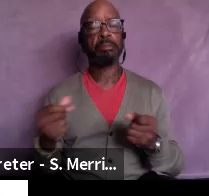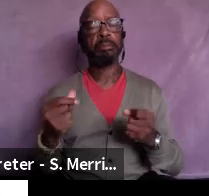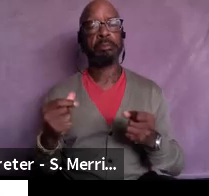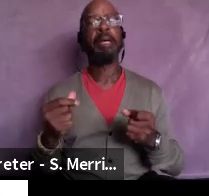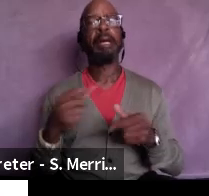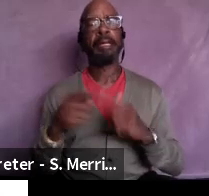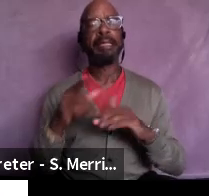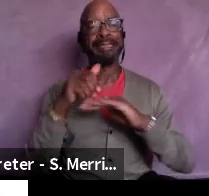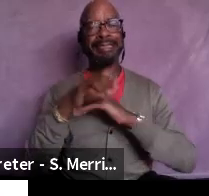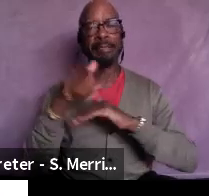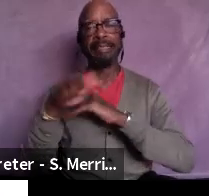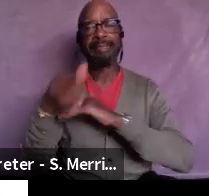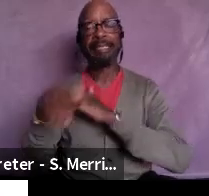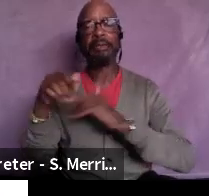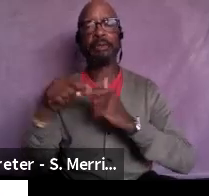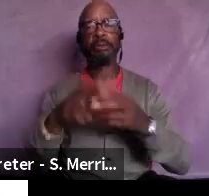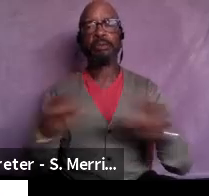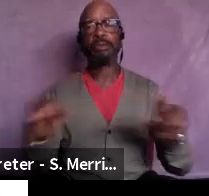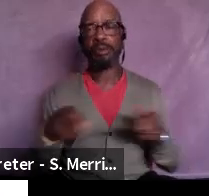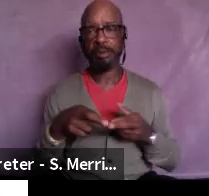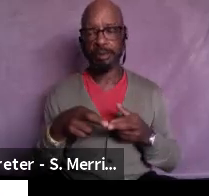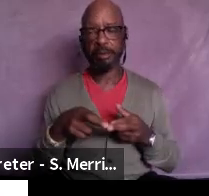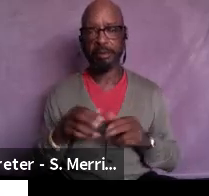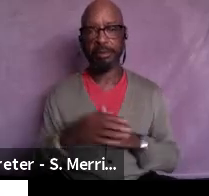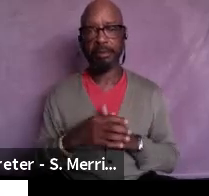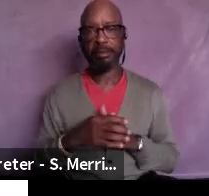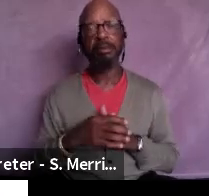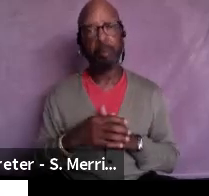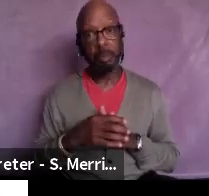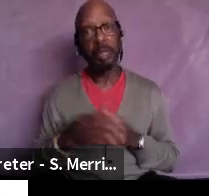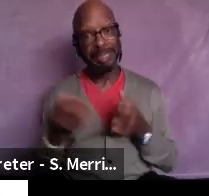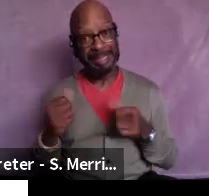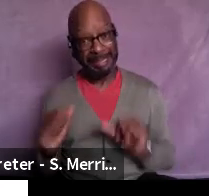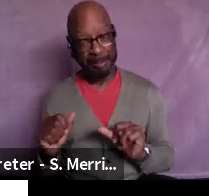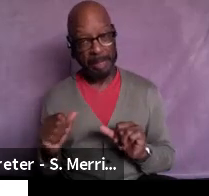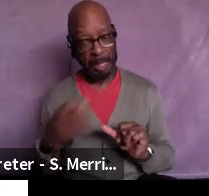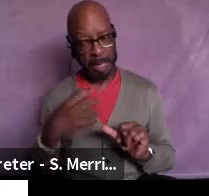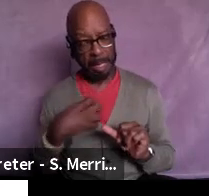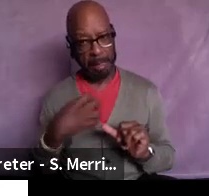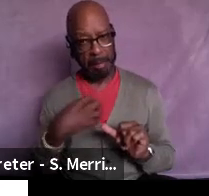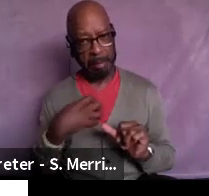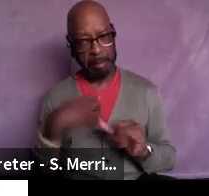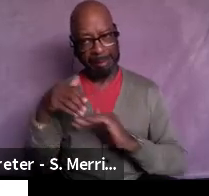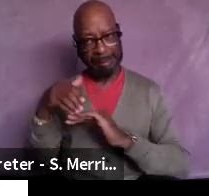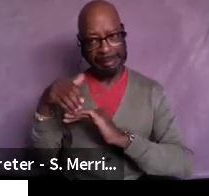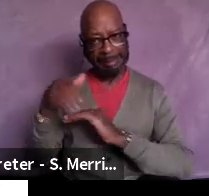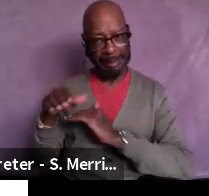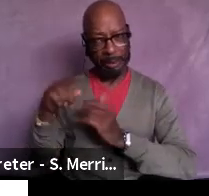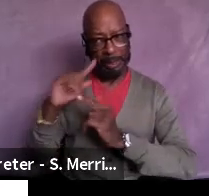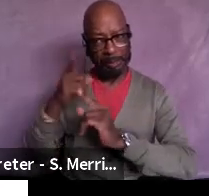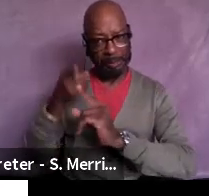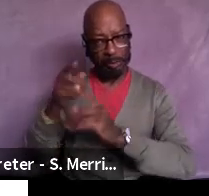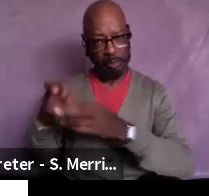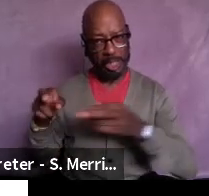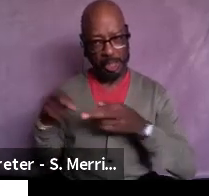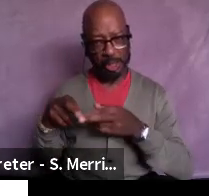to the regions. There's an attempt made to send complaints that pertain to the particular region to that